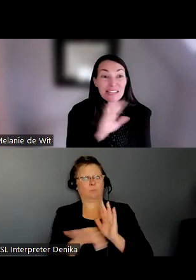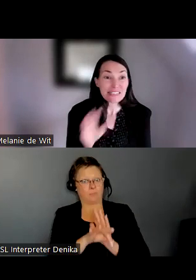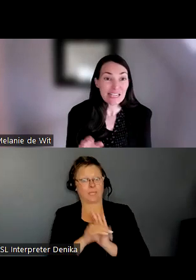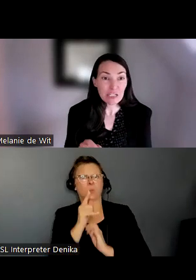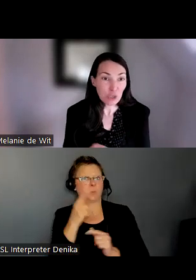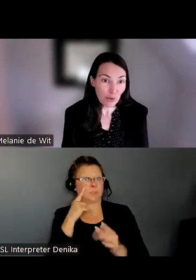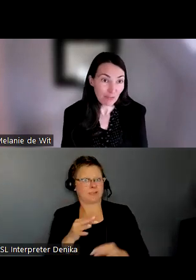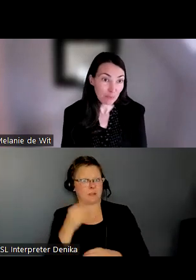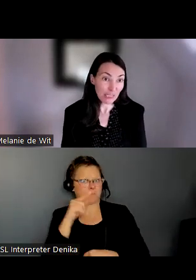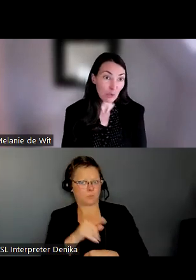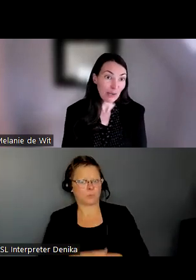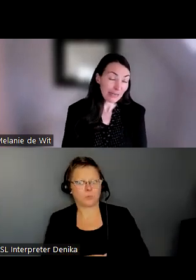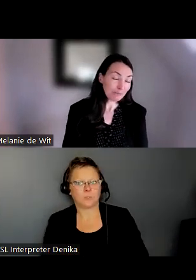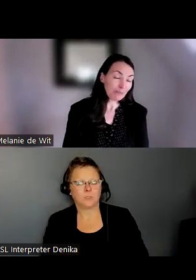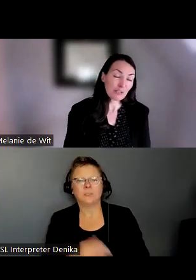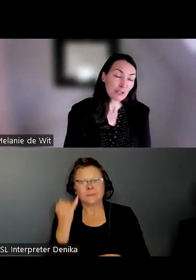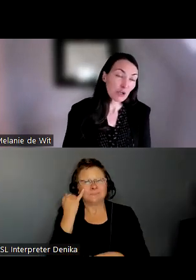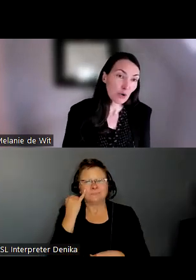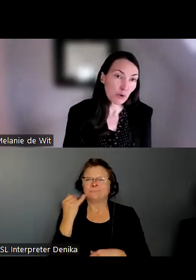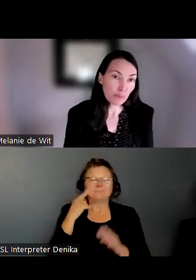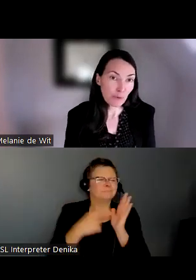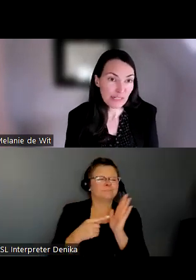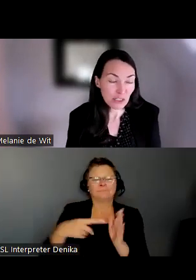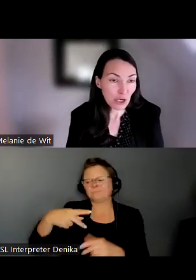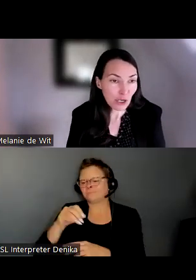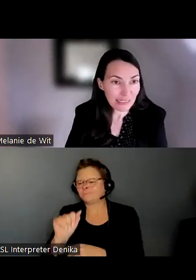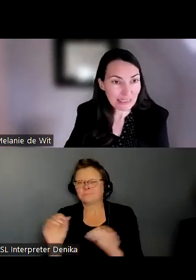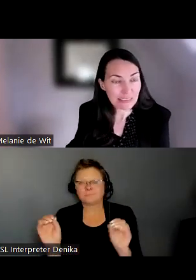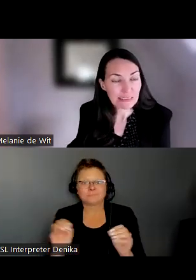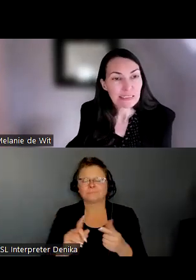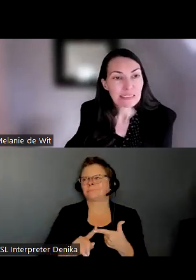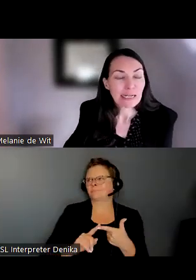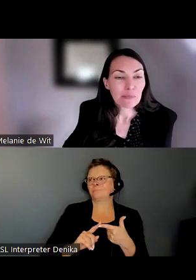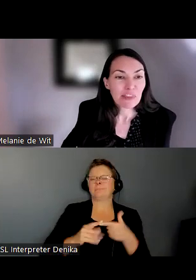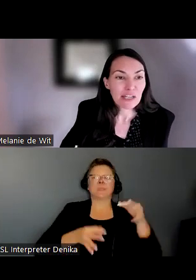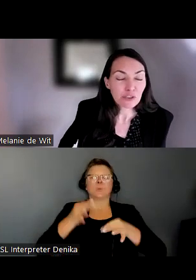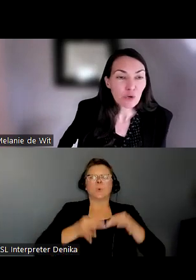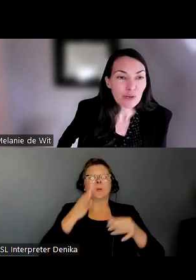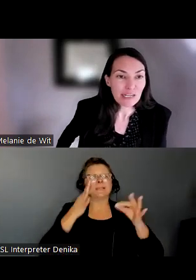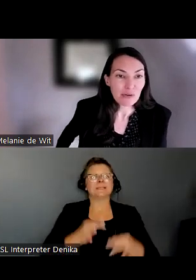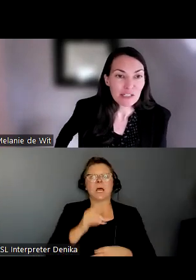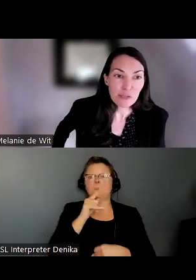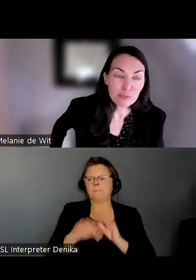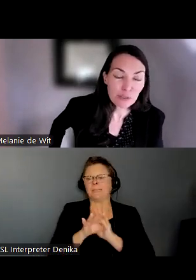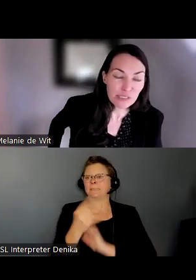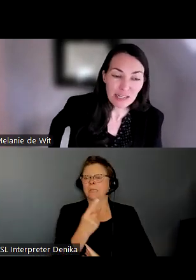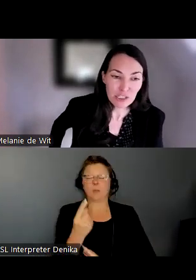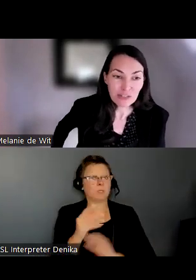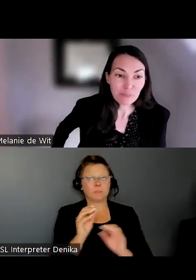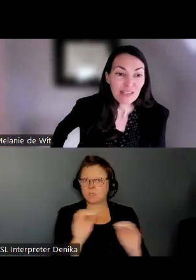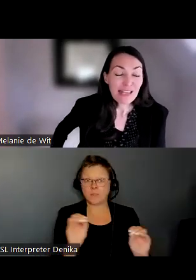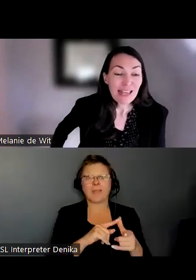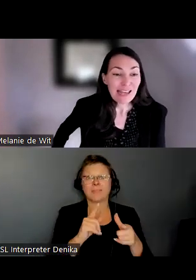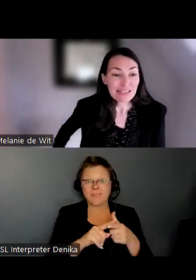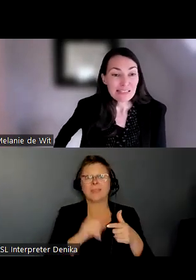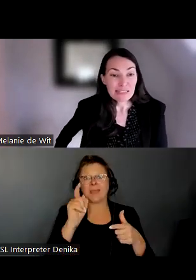But let's say you don't have a POA, there's no court appointed guardian. Then you're going down into the blue